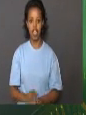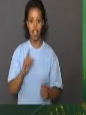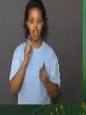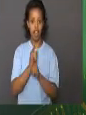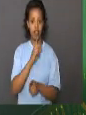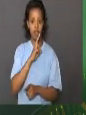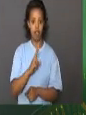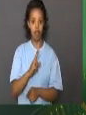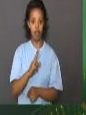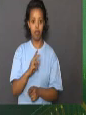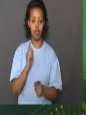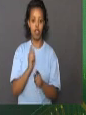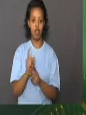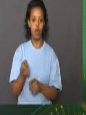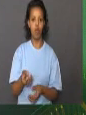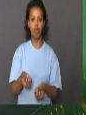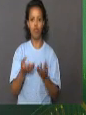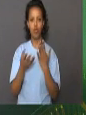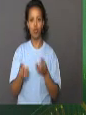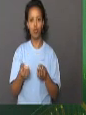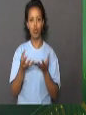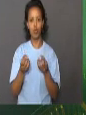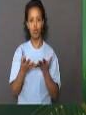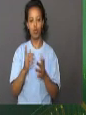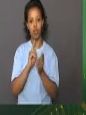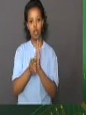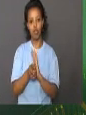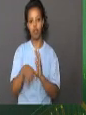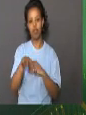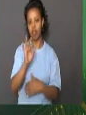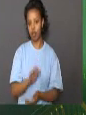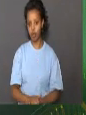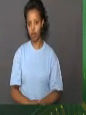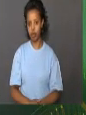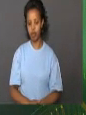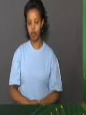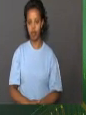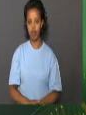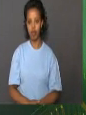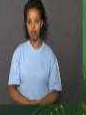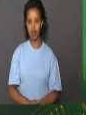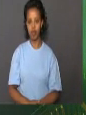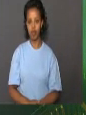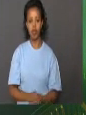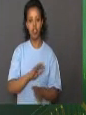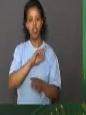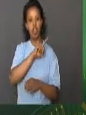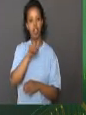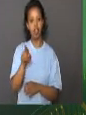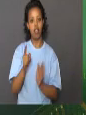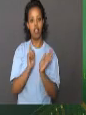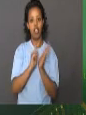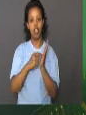you were able to think of many good examples. Some items you may have